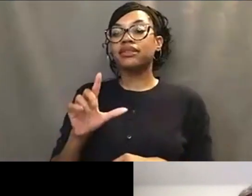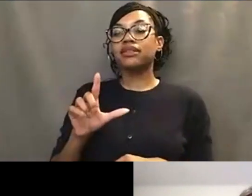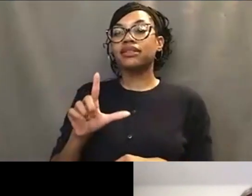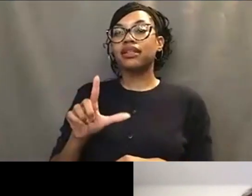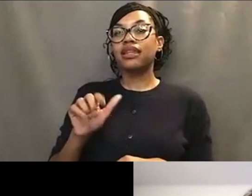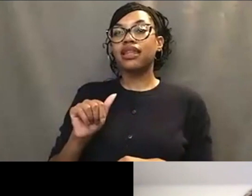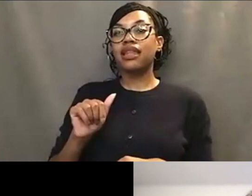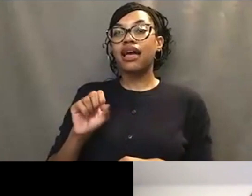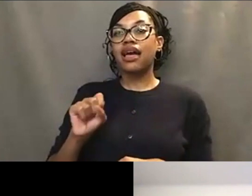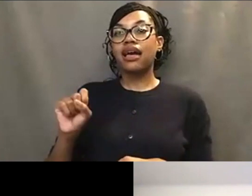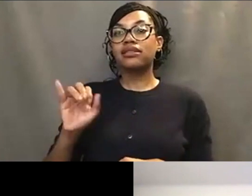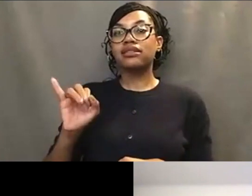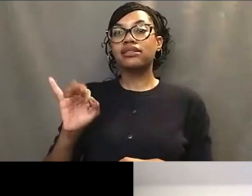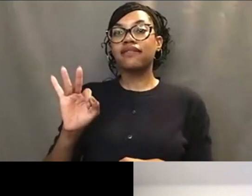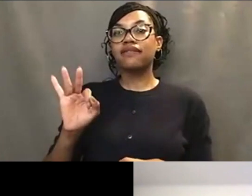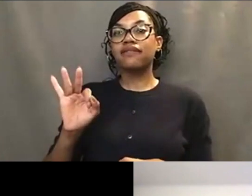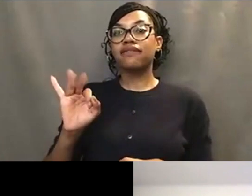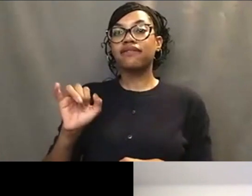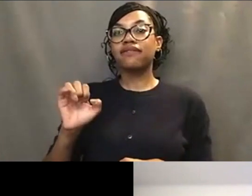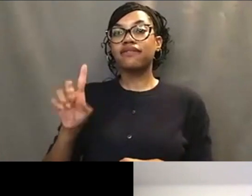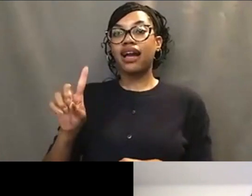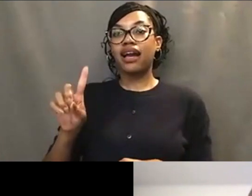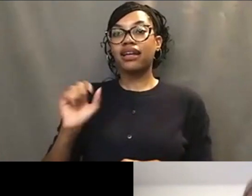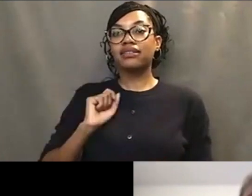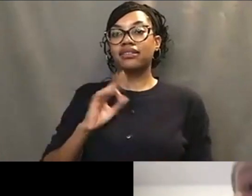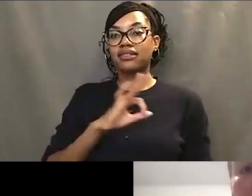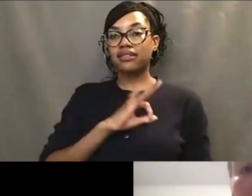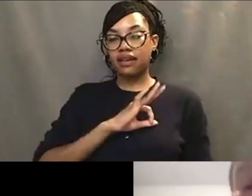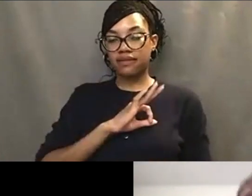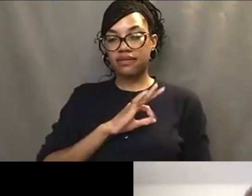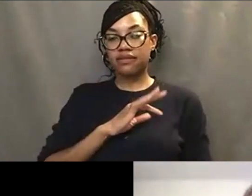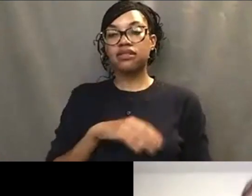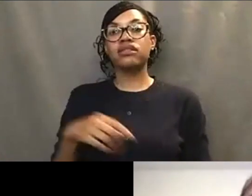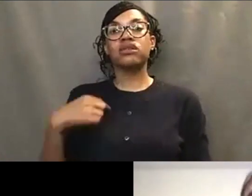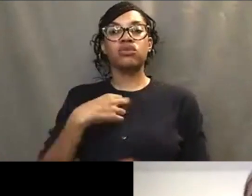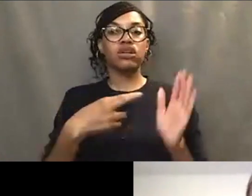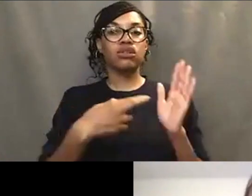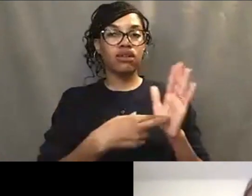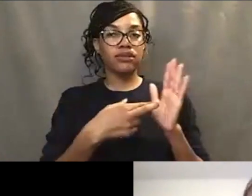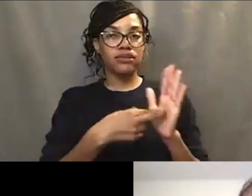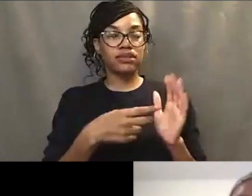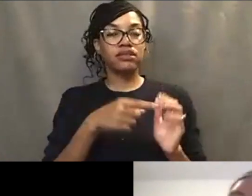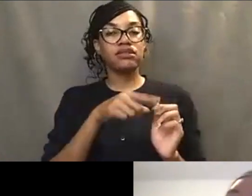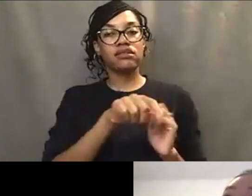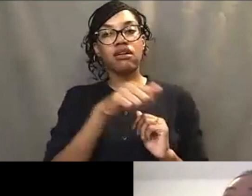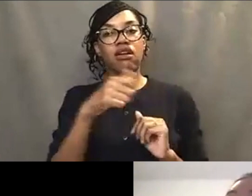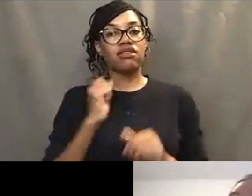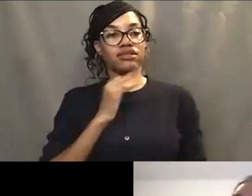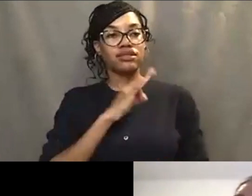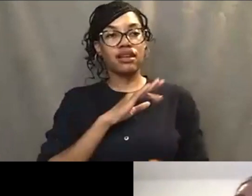campuses, and we represent certificated staff on school campuses, there's often like,